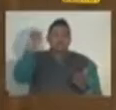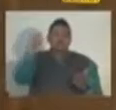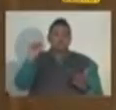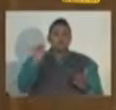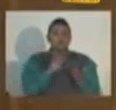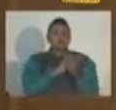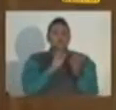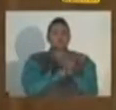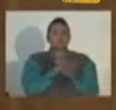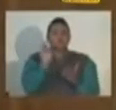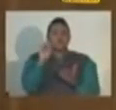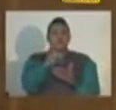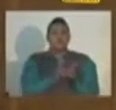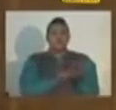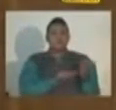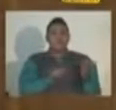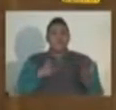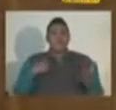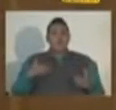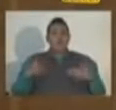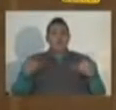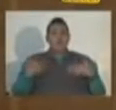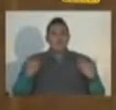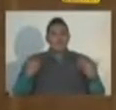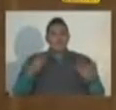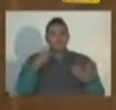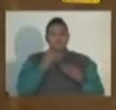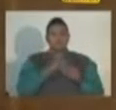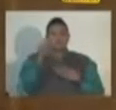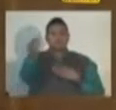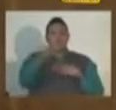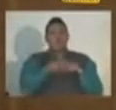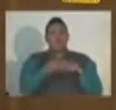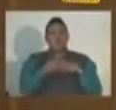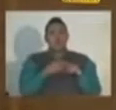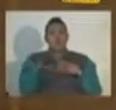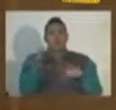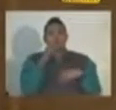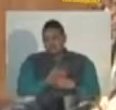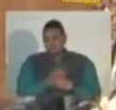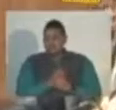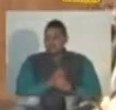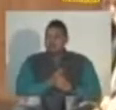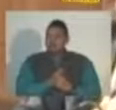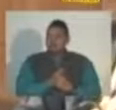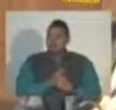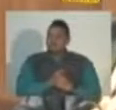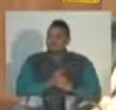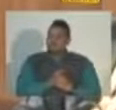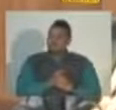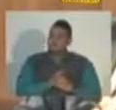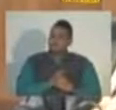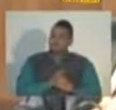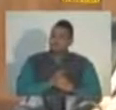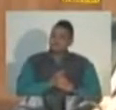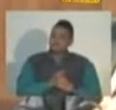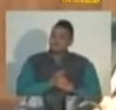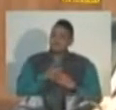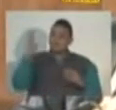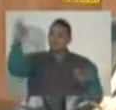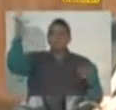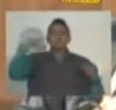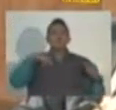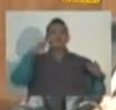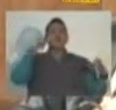schools is provided. I would be happy to pass him my copy if one is not available to him. If you are looking to even out the